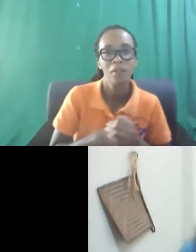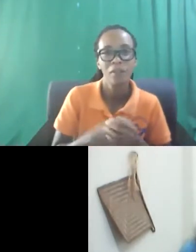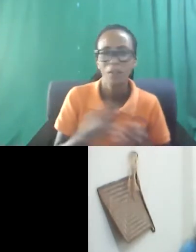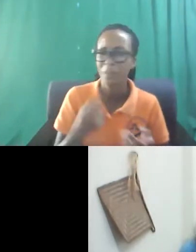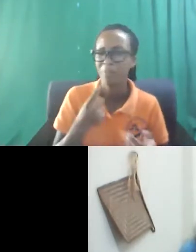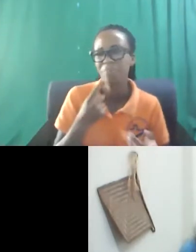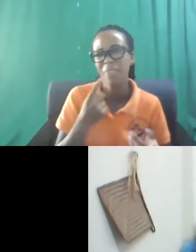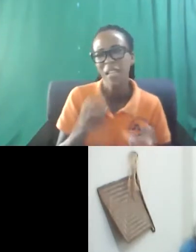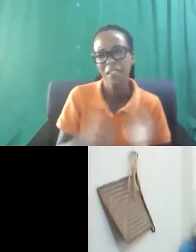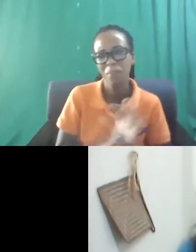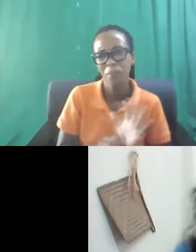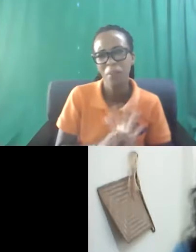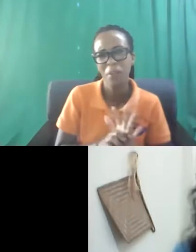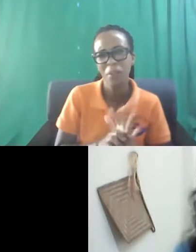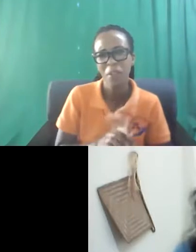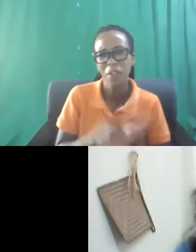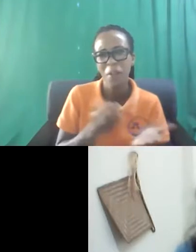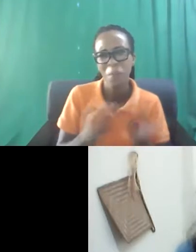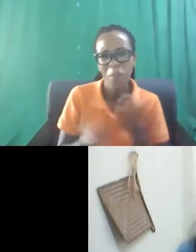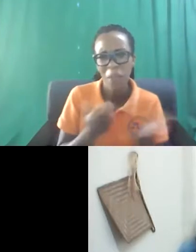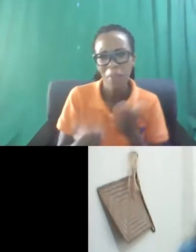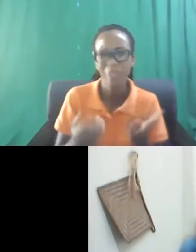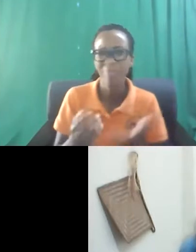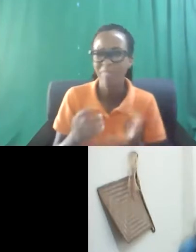about all of their problems,